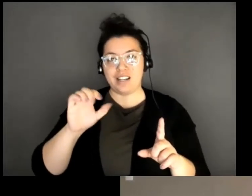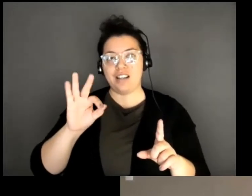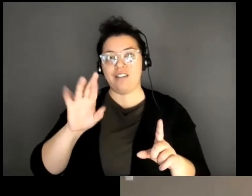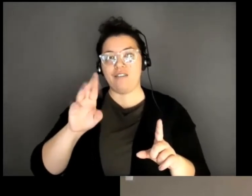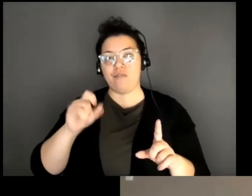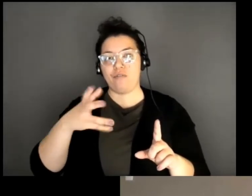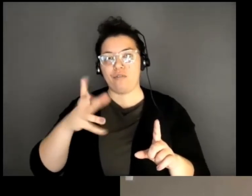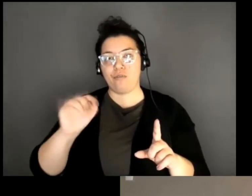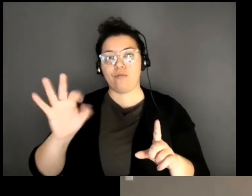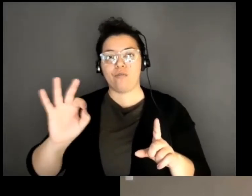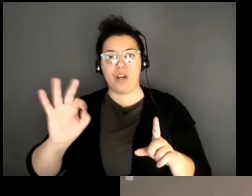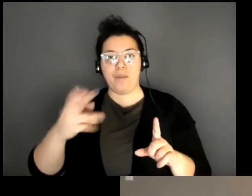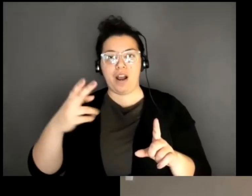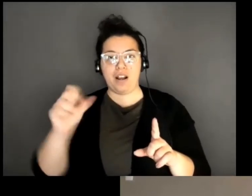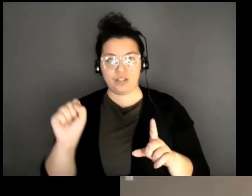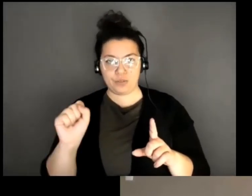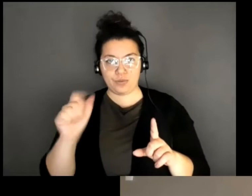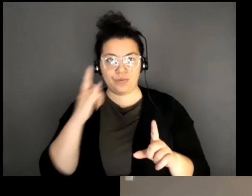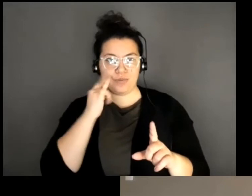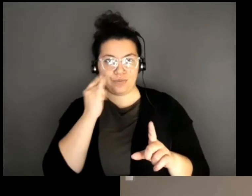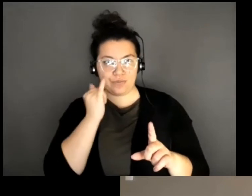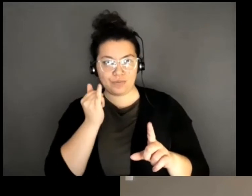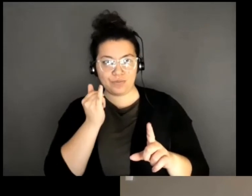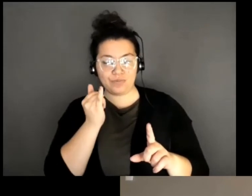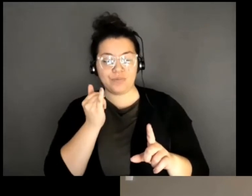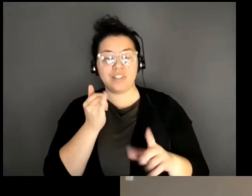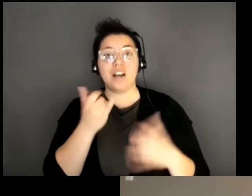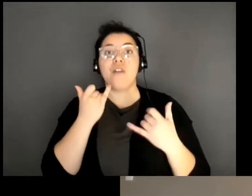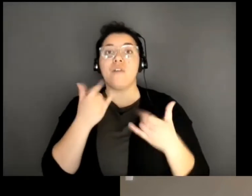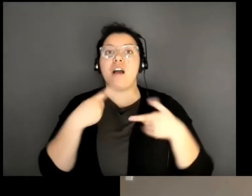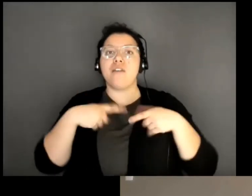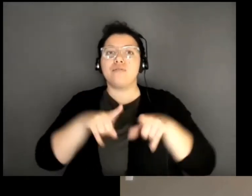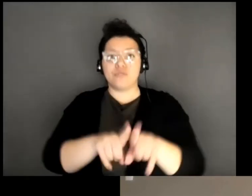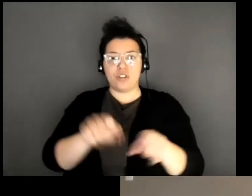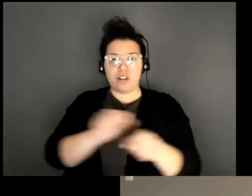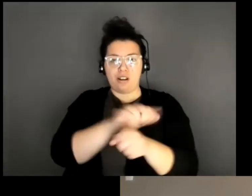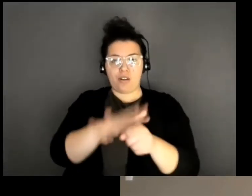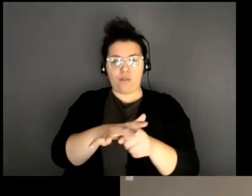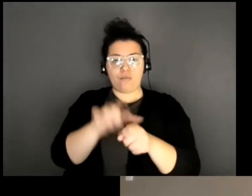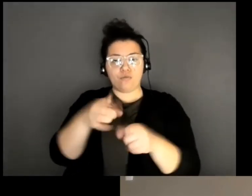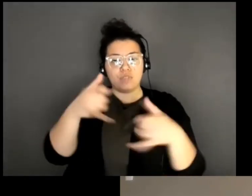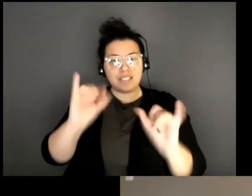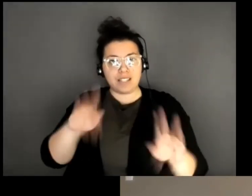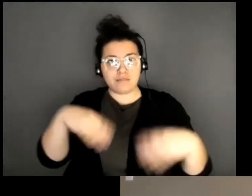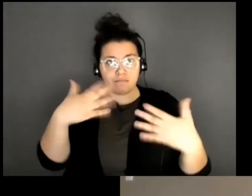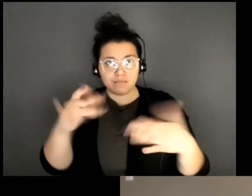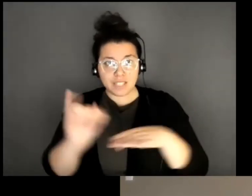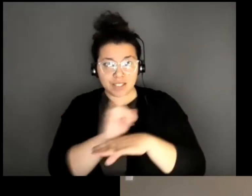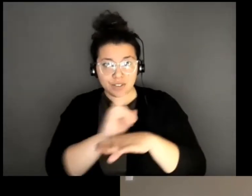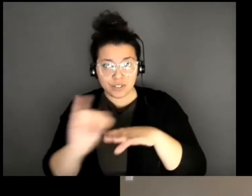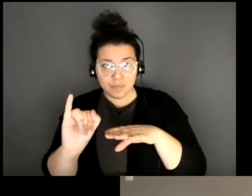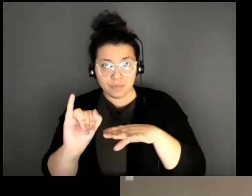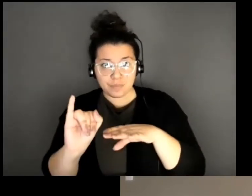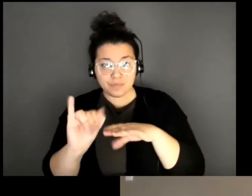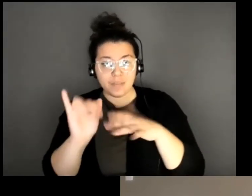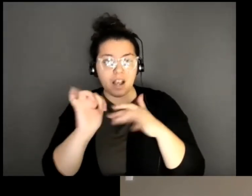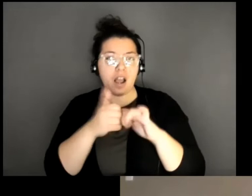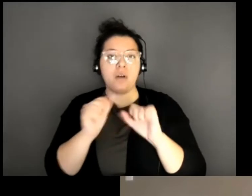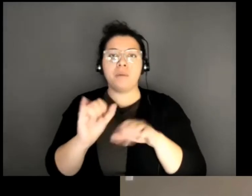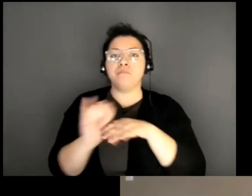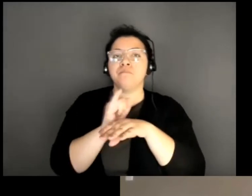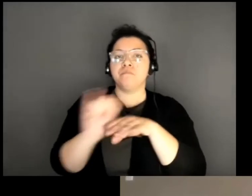during the pandemic, are you still offering internship programs? What are the opportunities to intern at Marriott